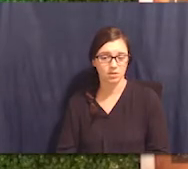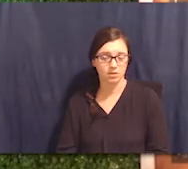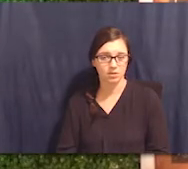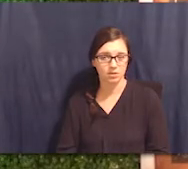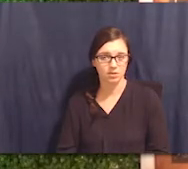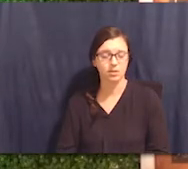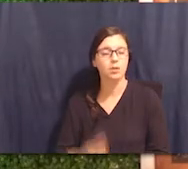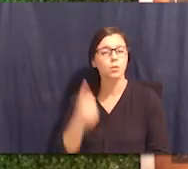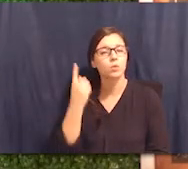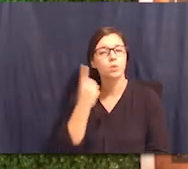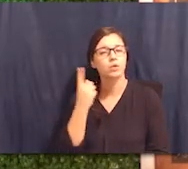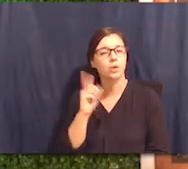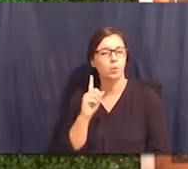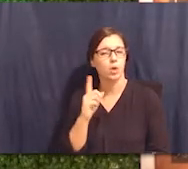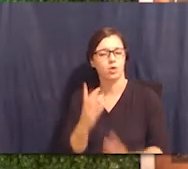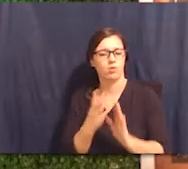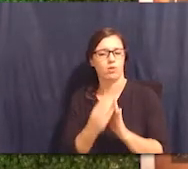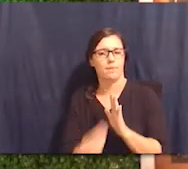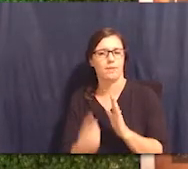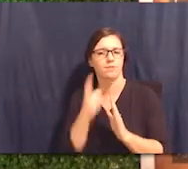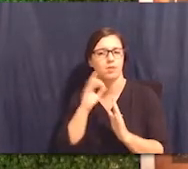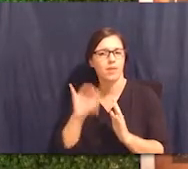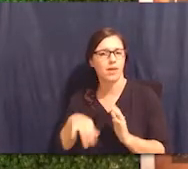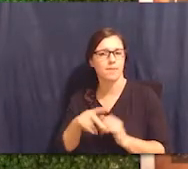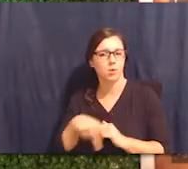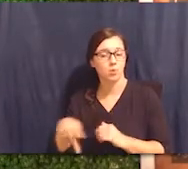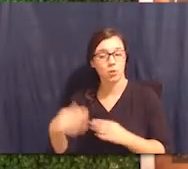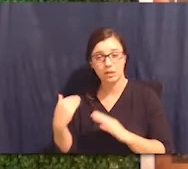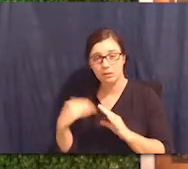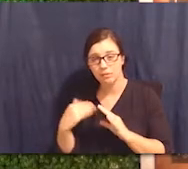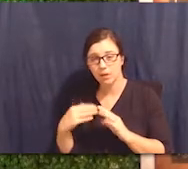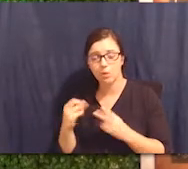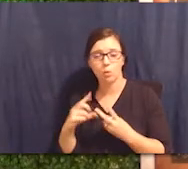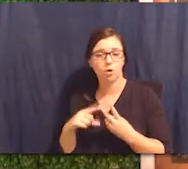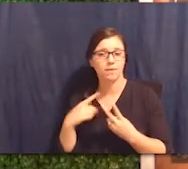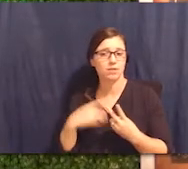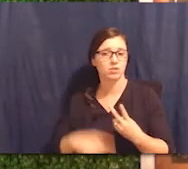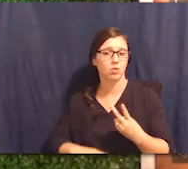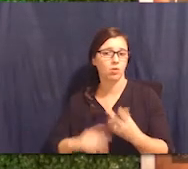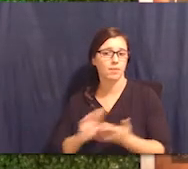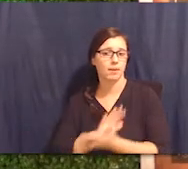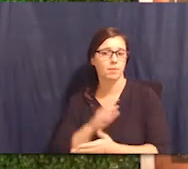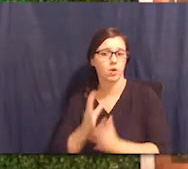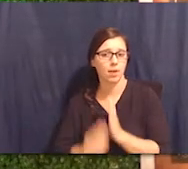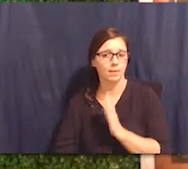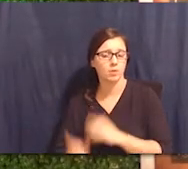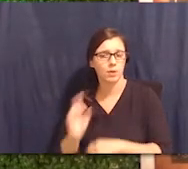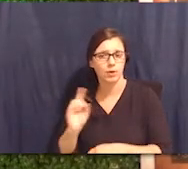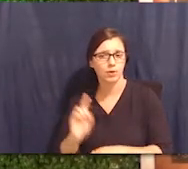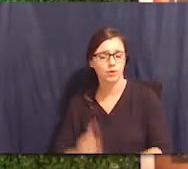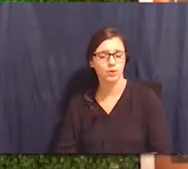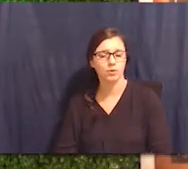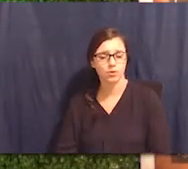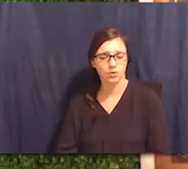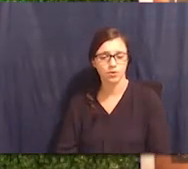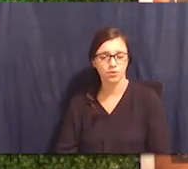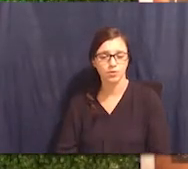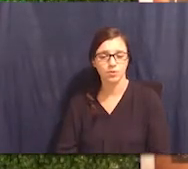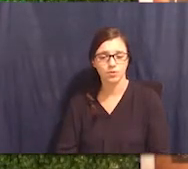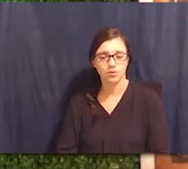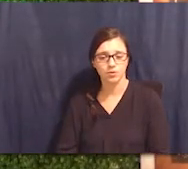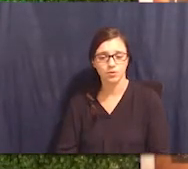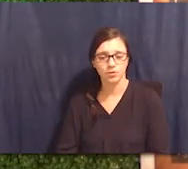presentation? I was just wondering where we could get a copy of the PowerPoint, either emailed or a physical, like paper copy.